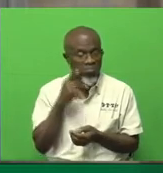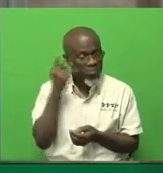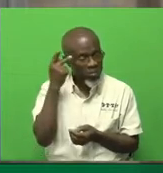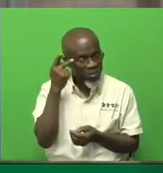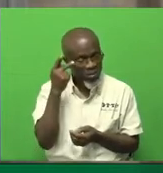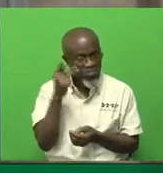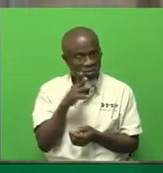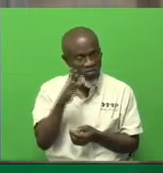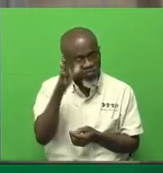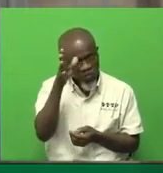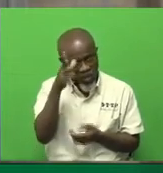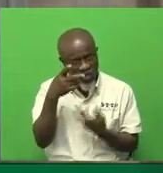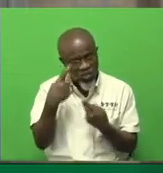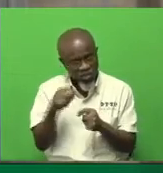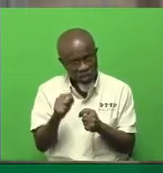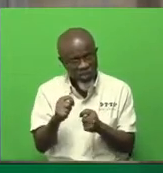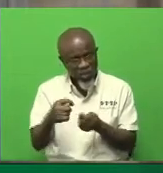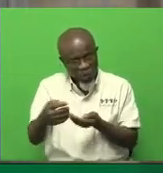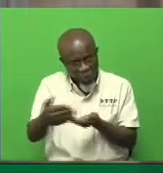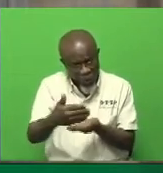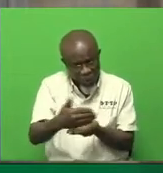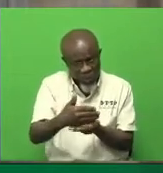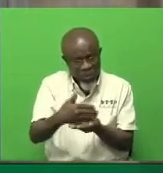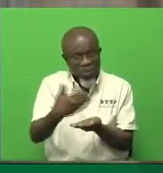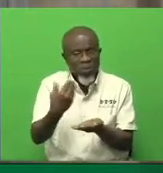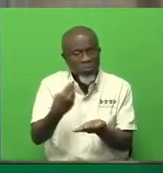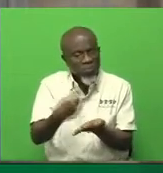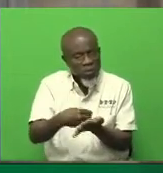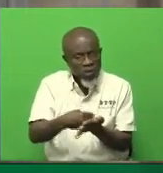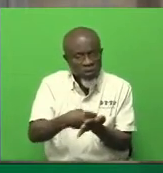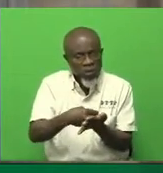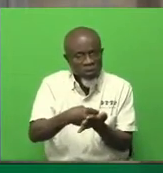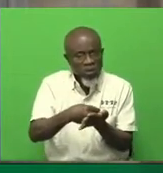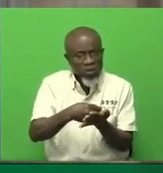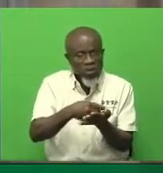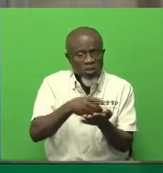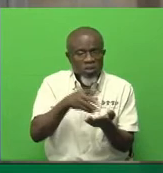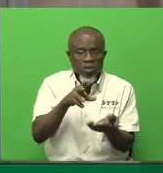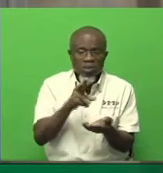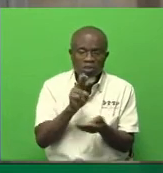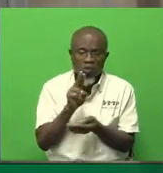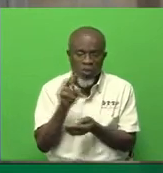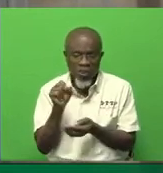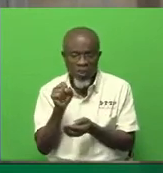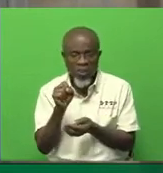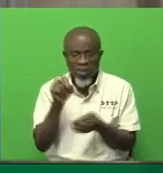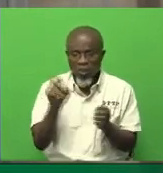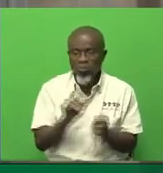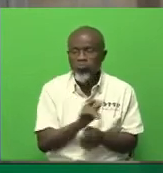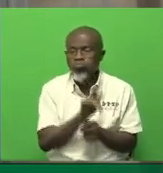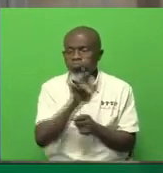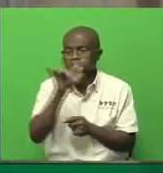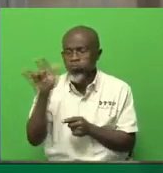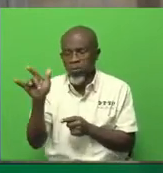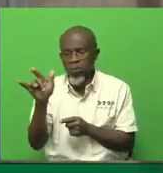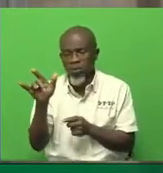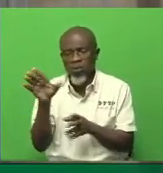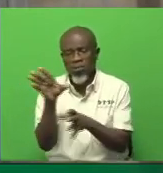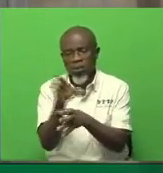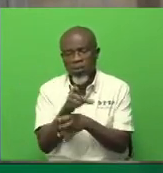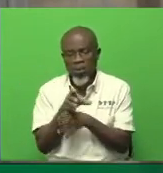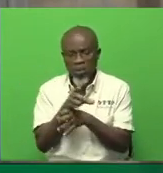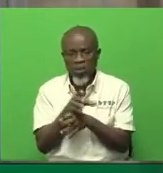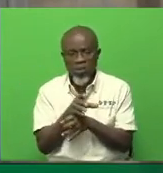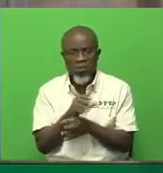raise the ninety thousand dollars U.S for his um treatment and they were unable to do so they had um